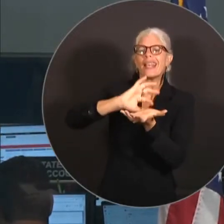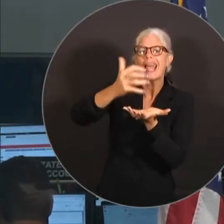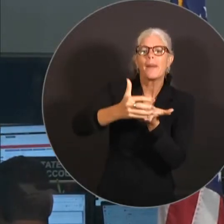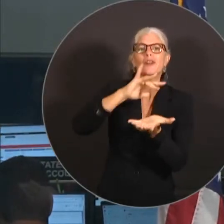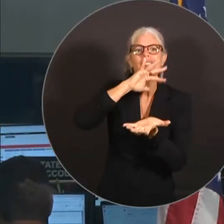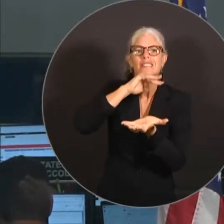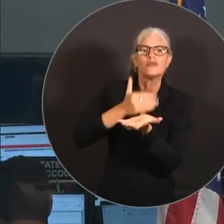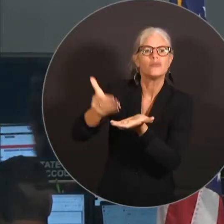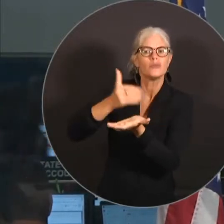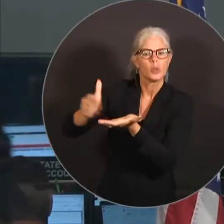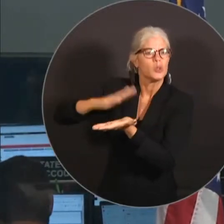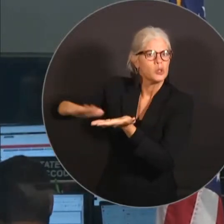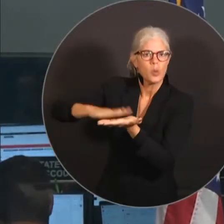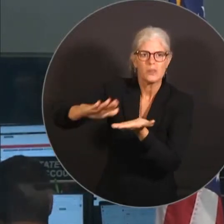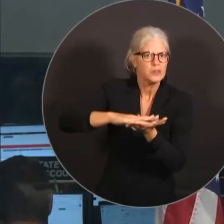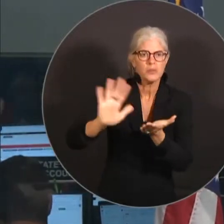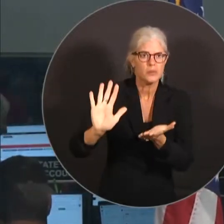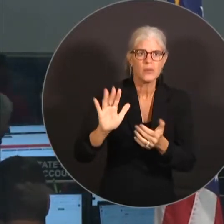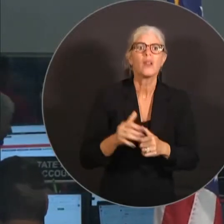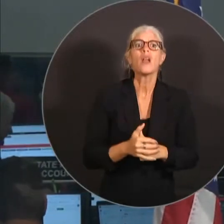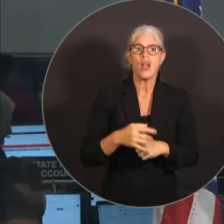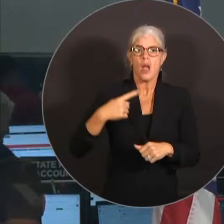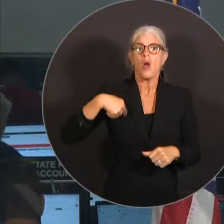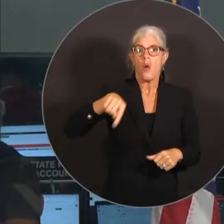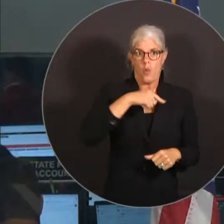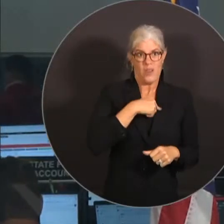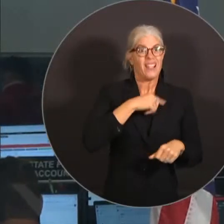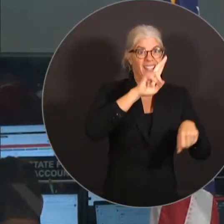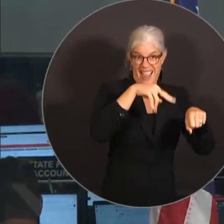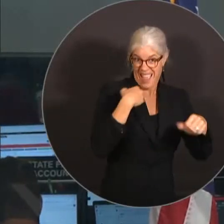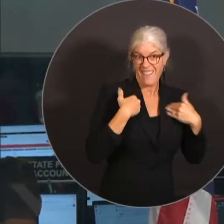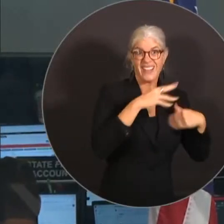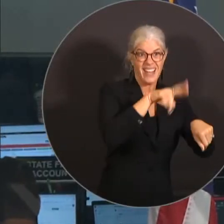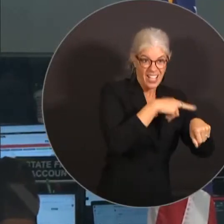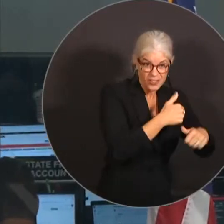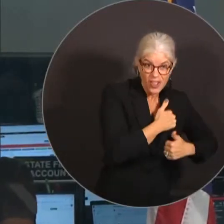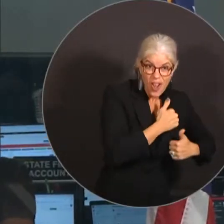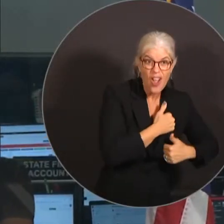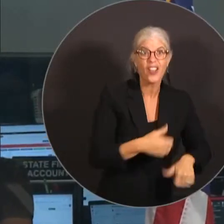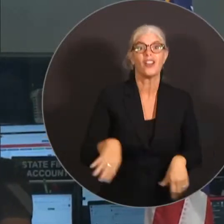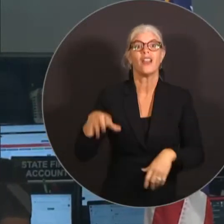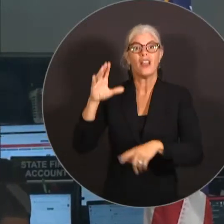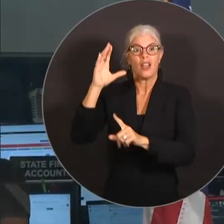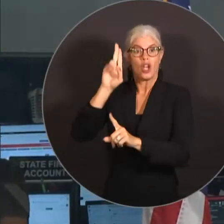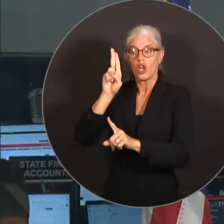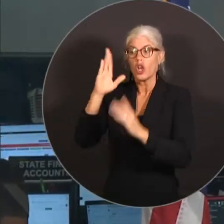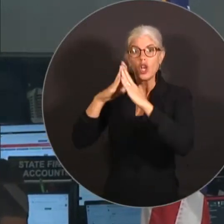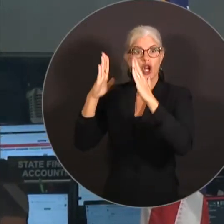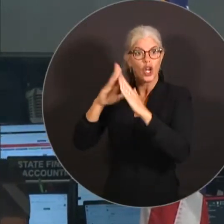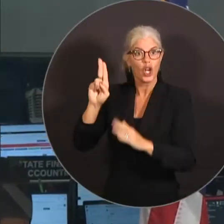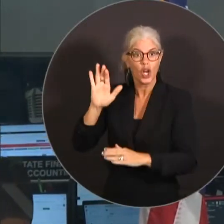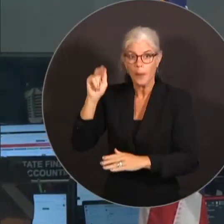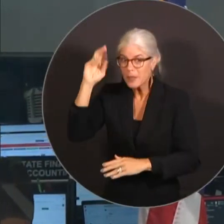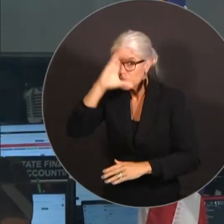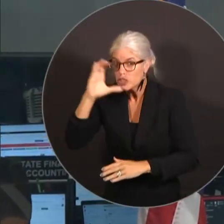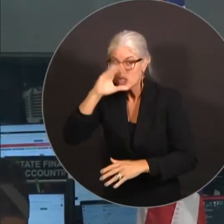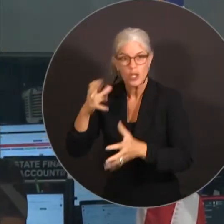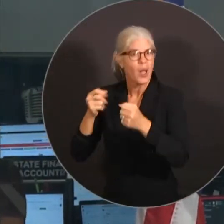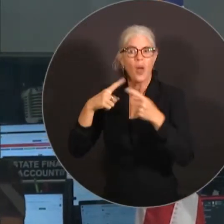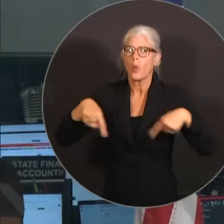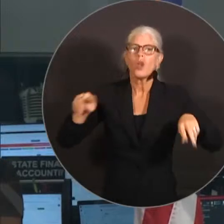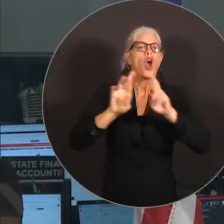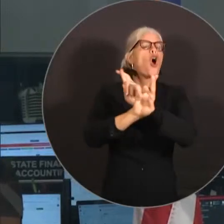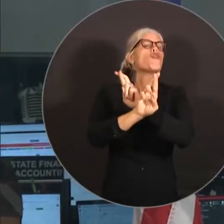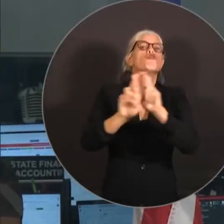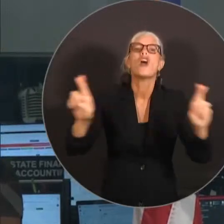state agencies and National Guard, as well as urban search and rescue teams. And so we will be ready to help people who